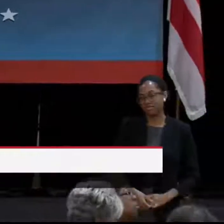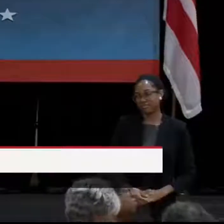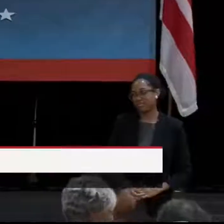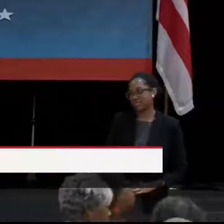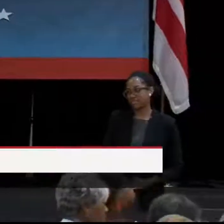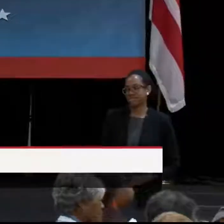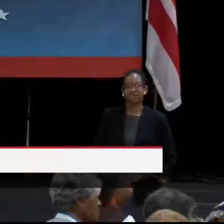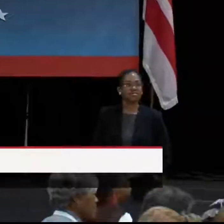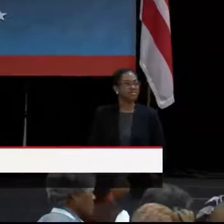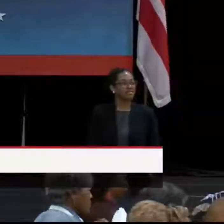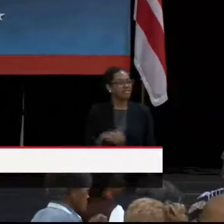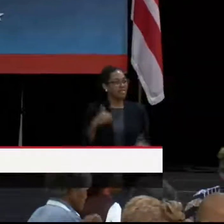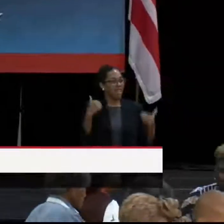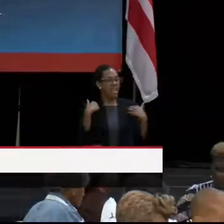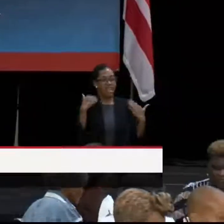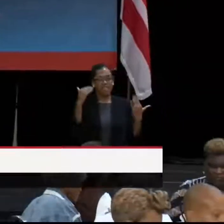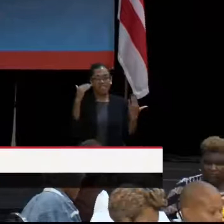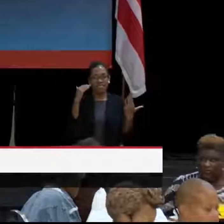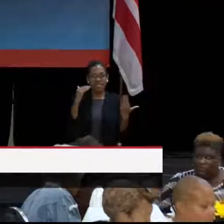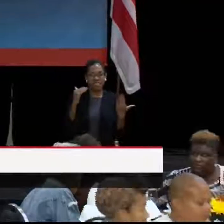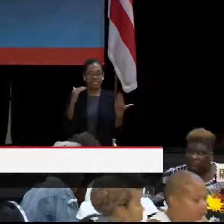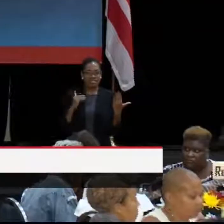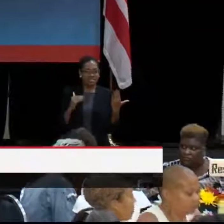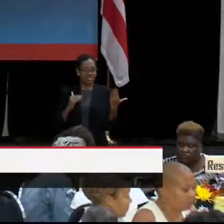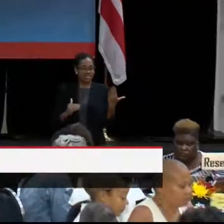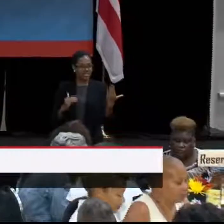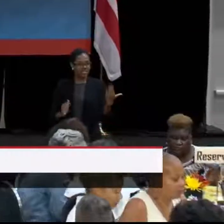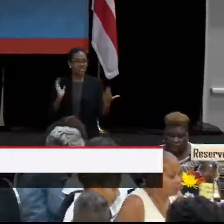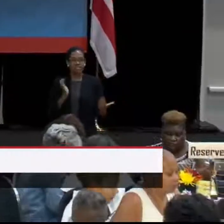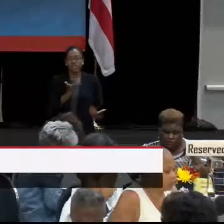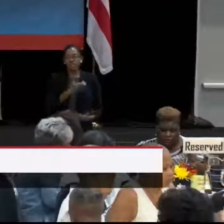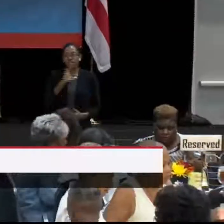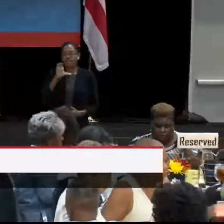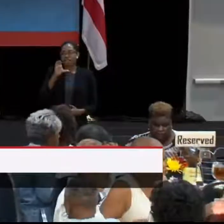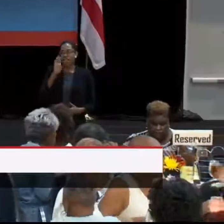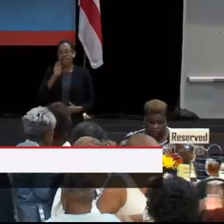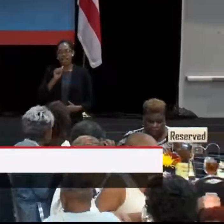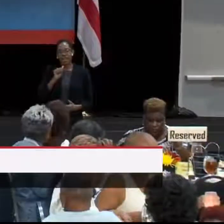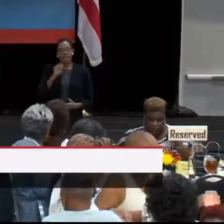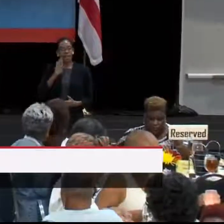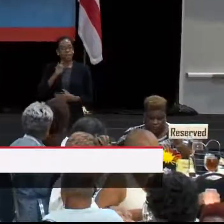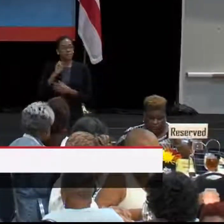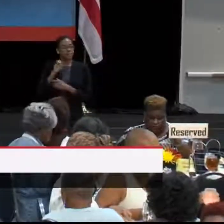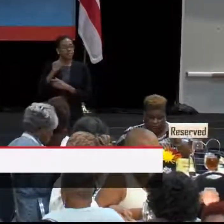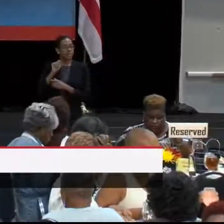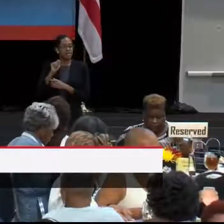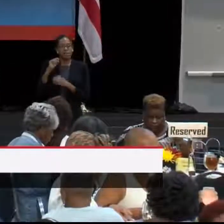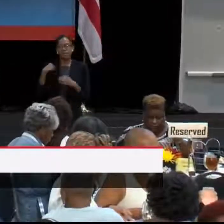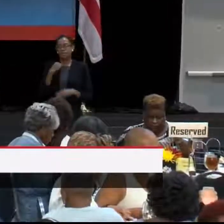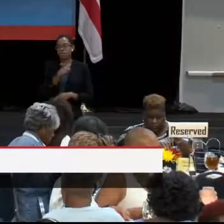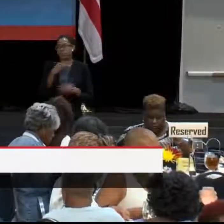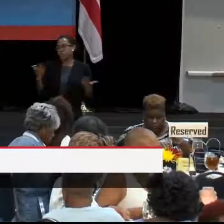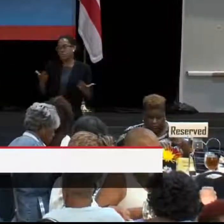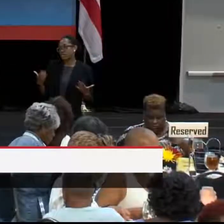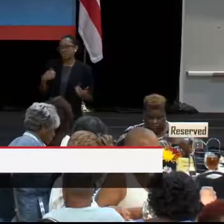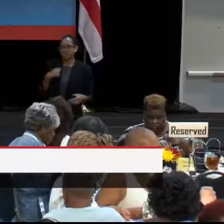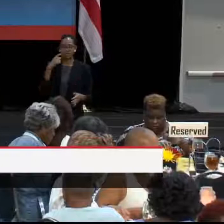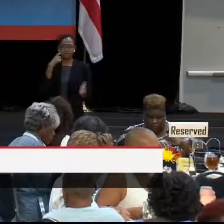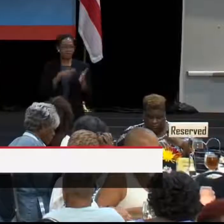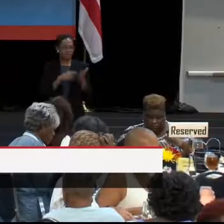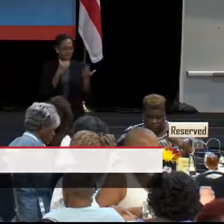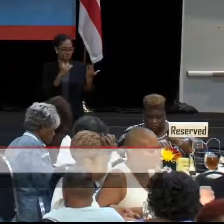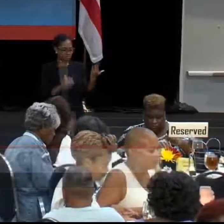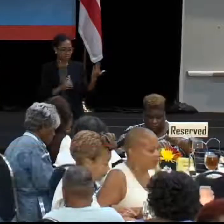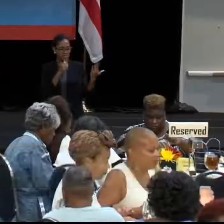I was given a list of our cabinet members who were here, and I realized that my list wasn't long